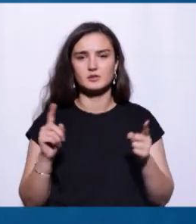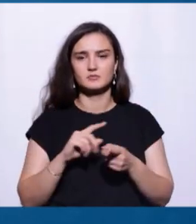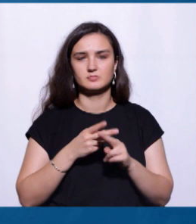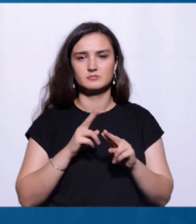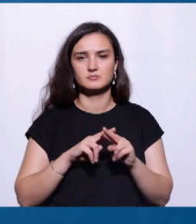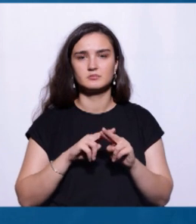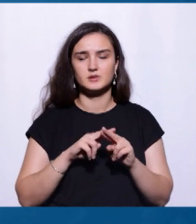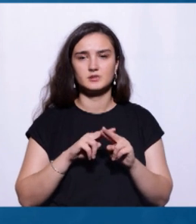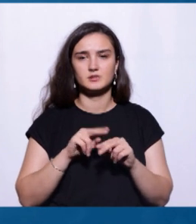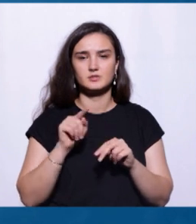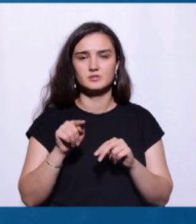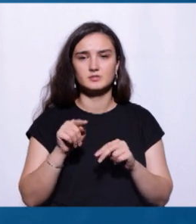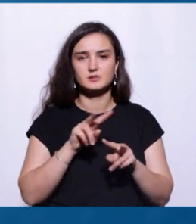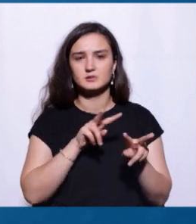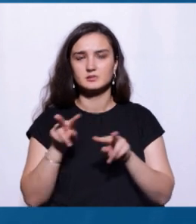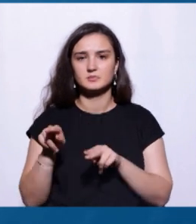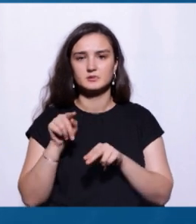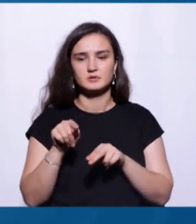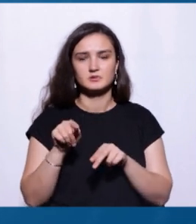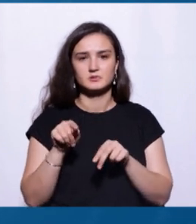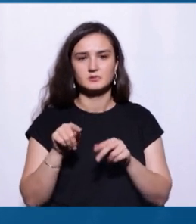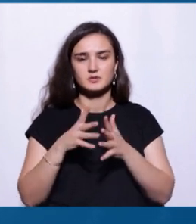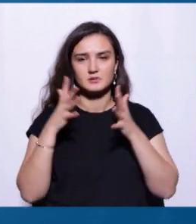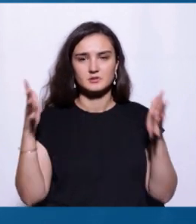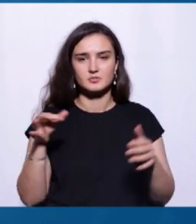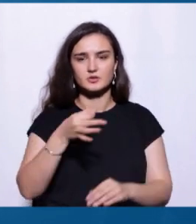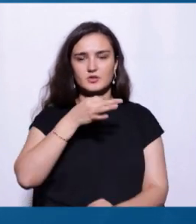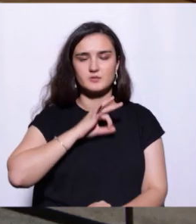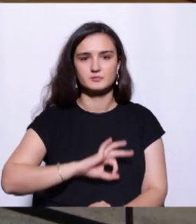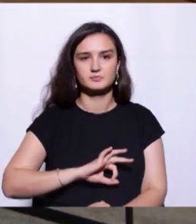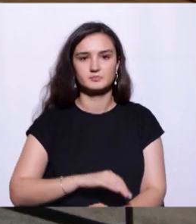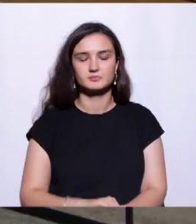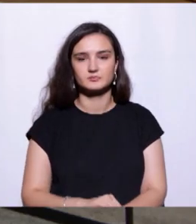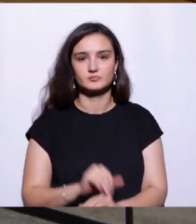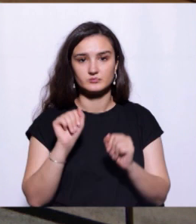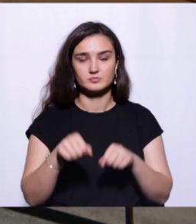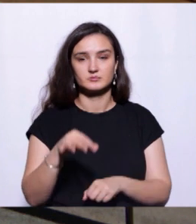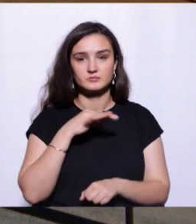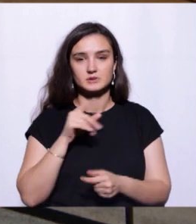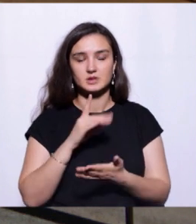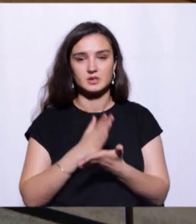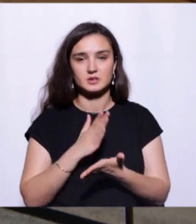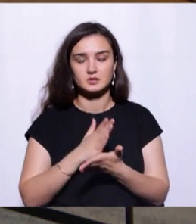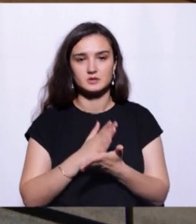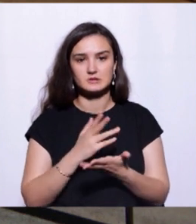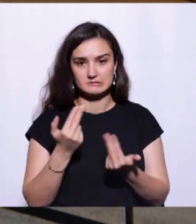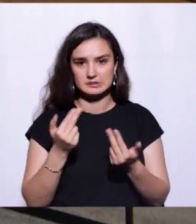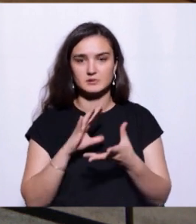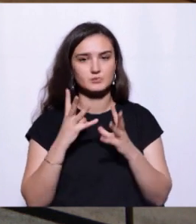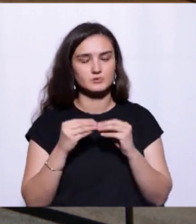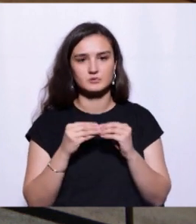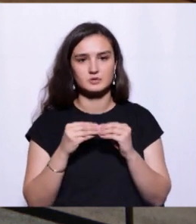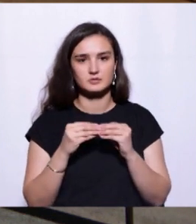centimeter wide, and it's similar in a shape to a large pill. Miss Sophie, can you tell us what it is?